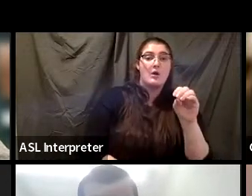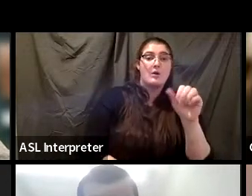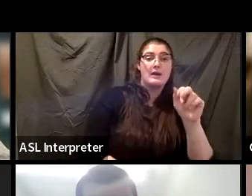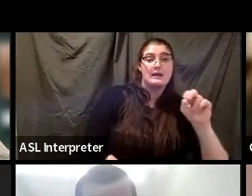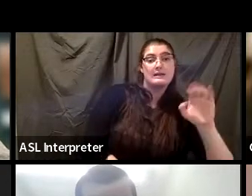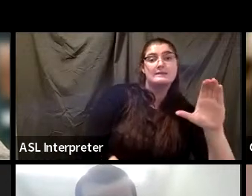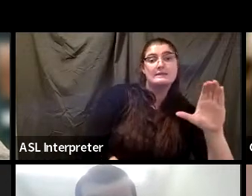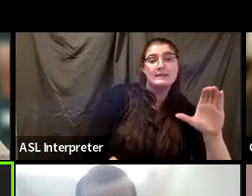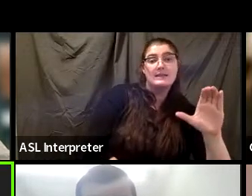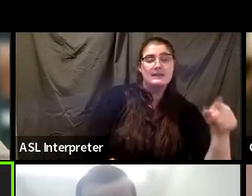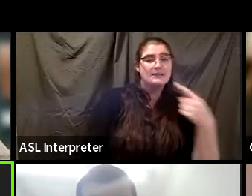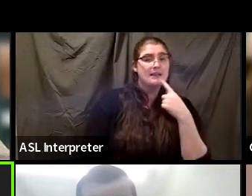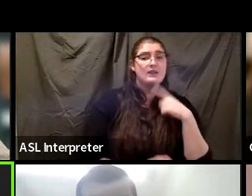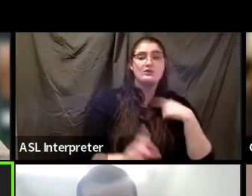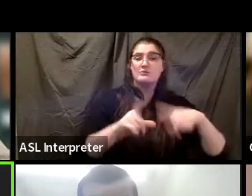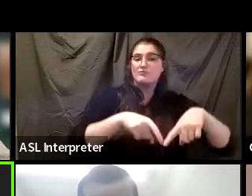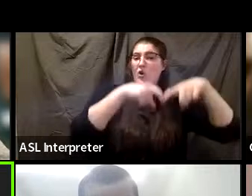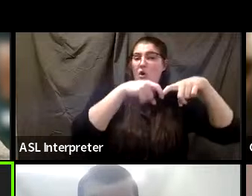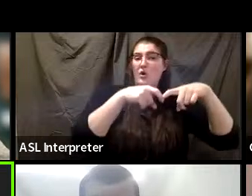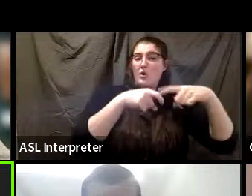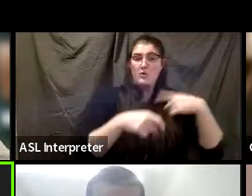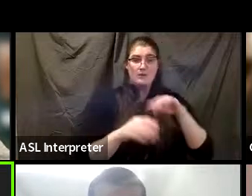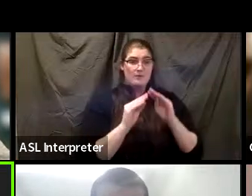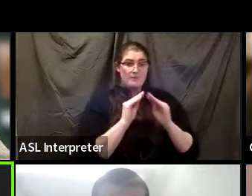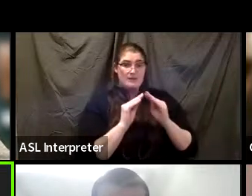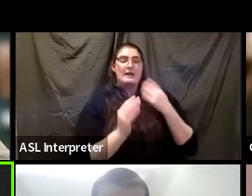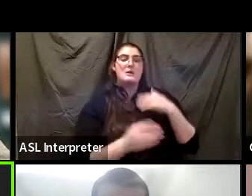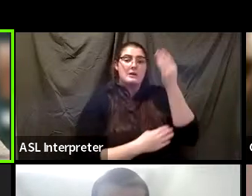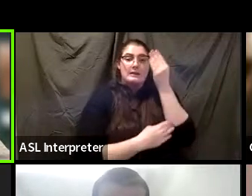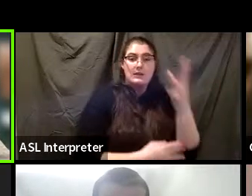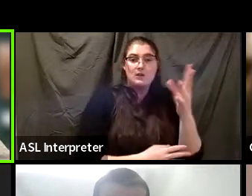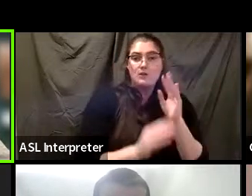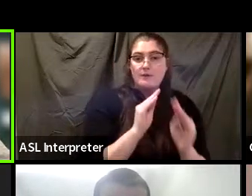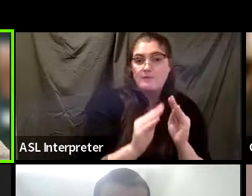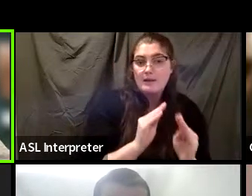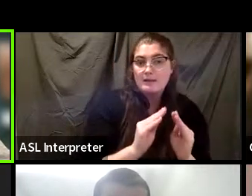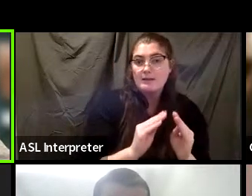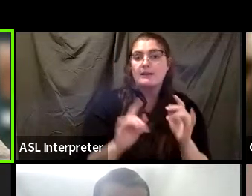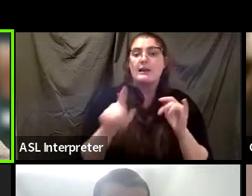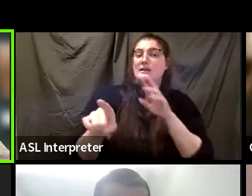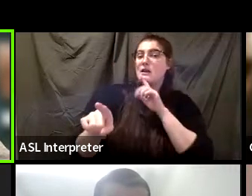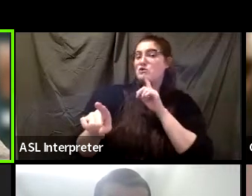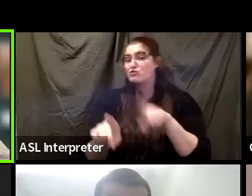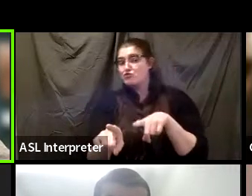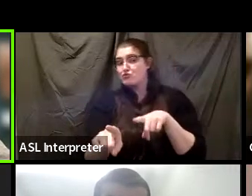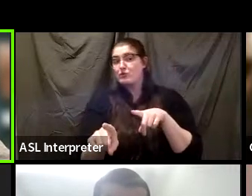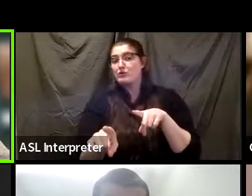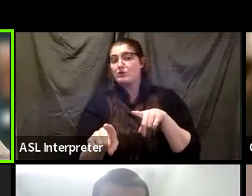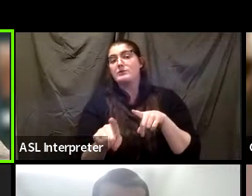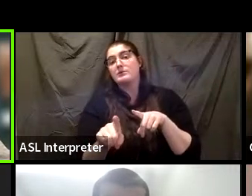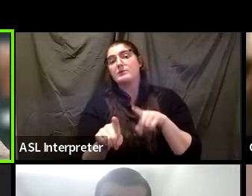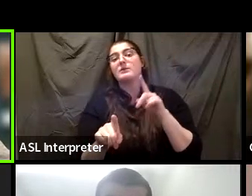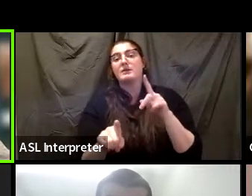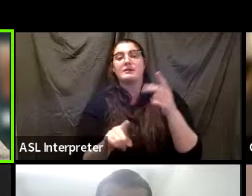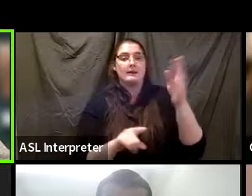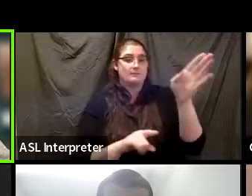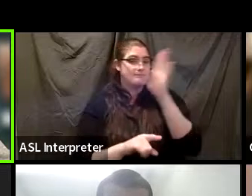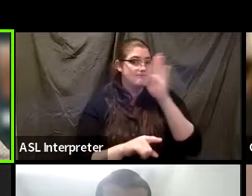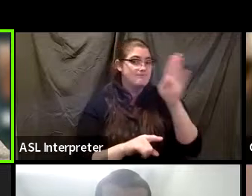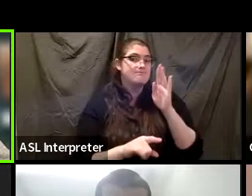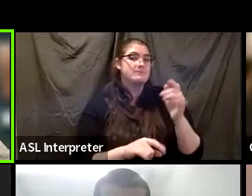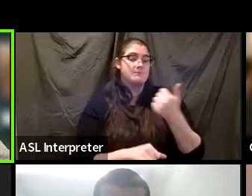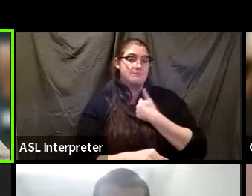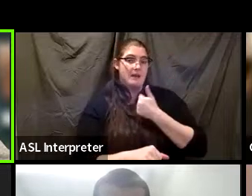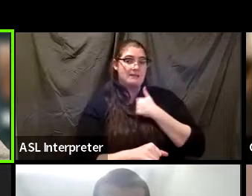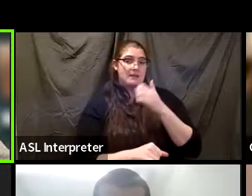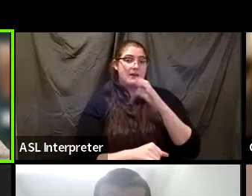off on it. We'll fix it. We'll let you know when it's fixed. So Which is not true. to- That correspondence is between myself and the treasurer since we're